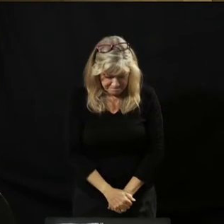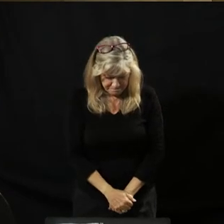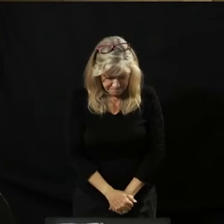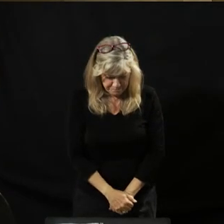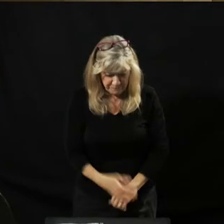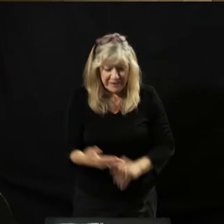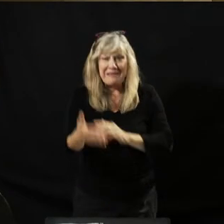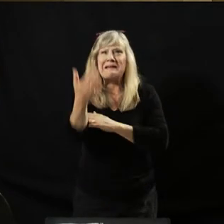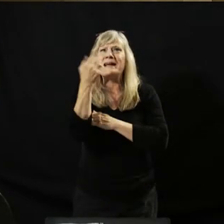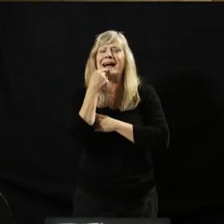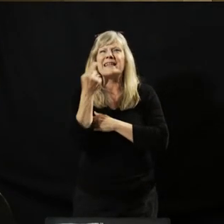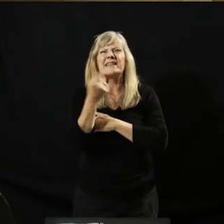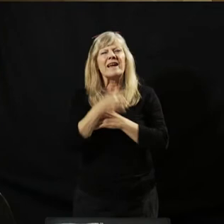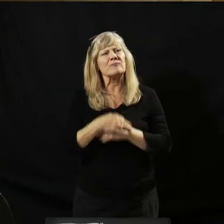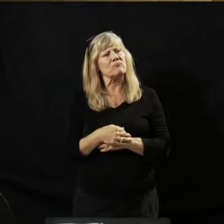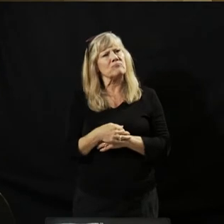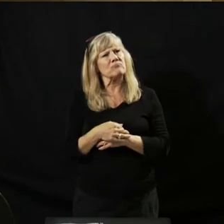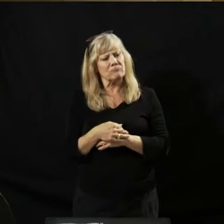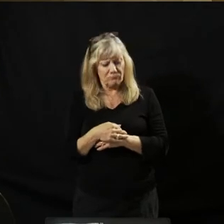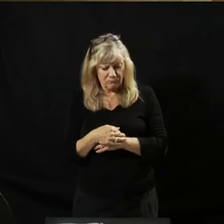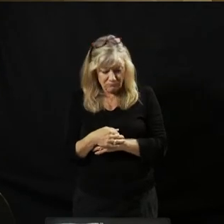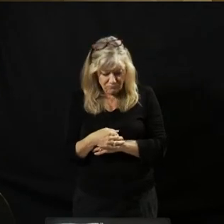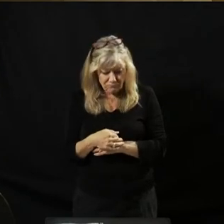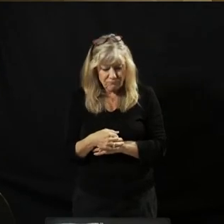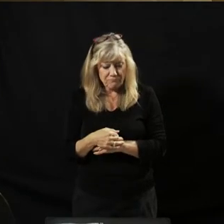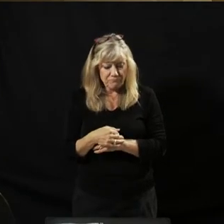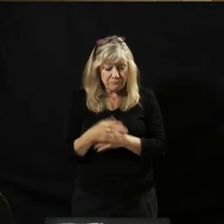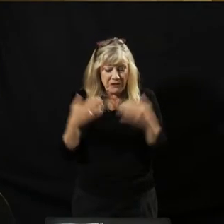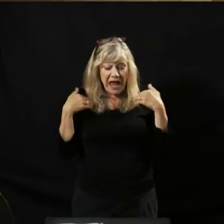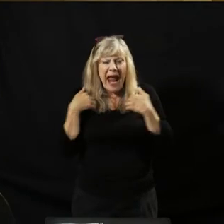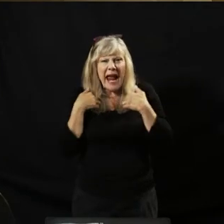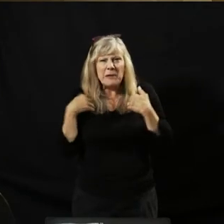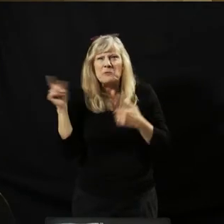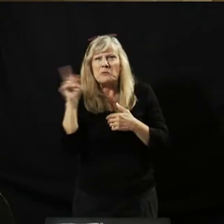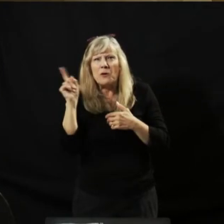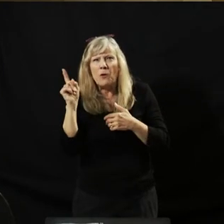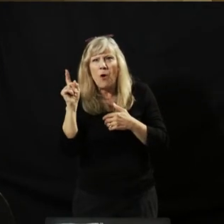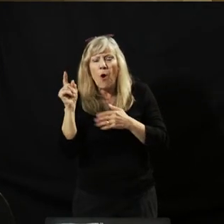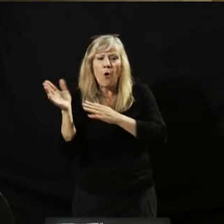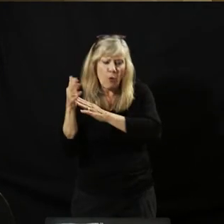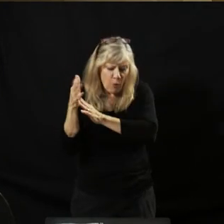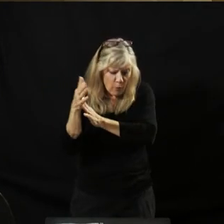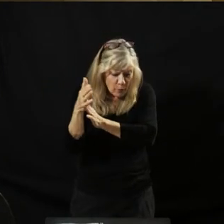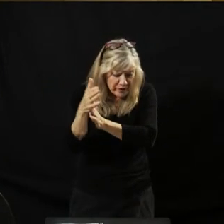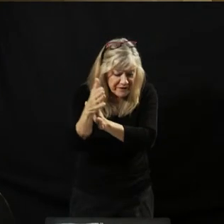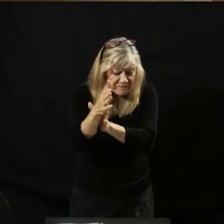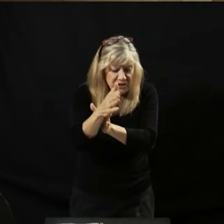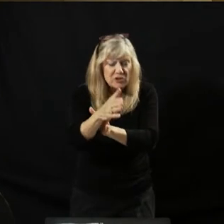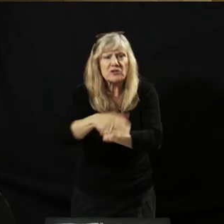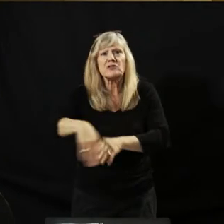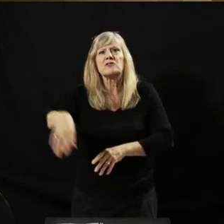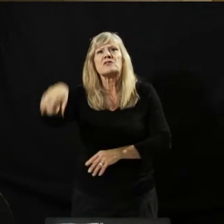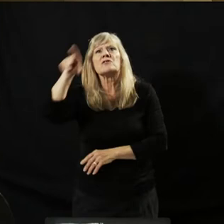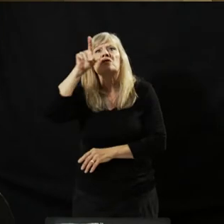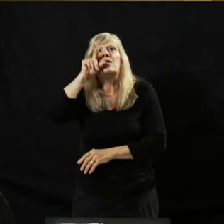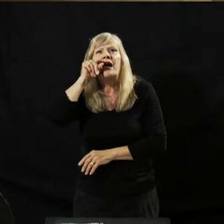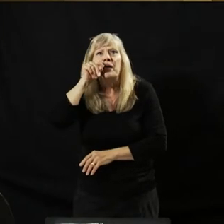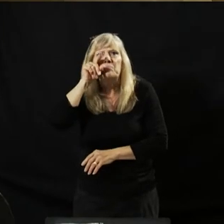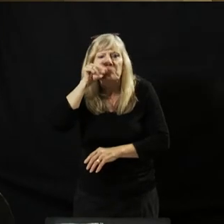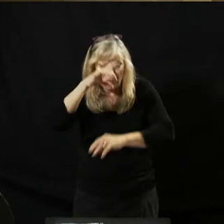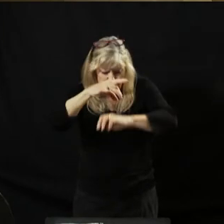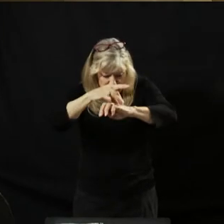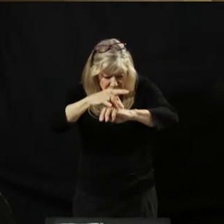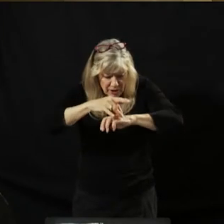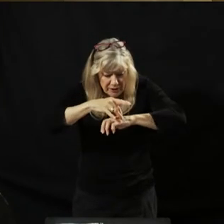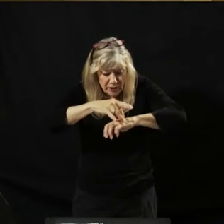Then God said, "Let the water teem with an abundance of living creatures, and on the earth let birds fly beneath the